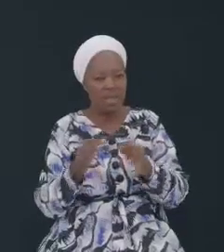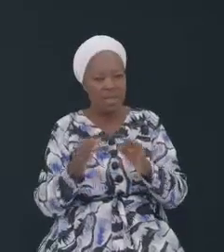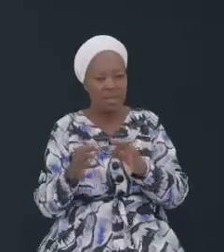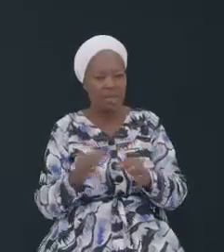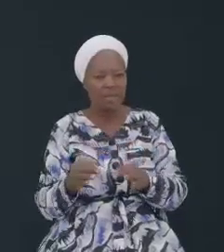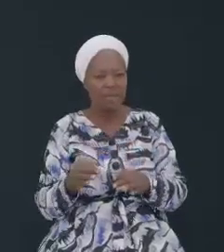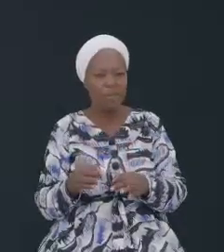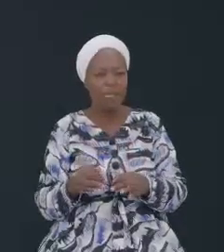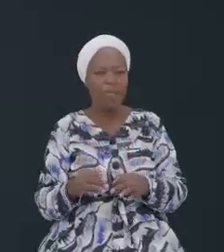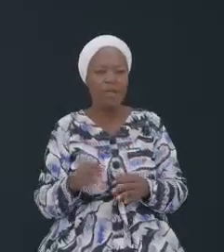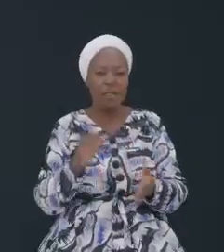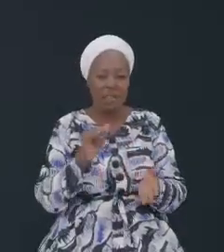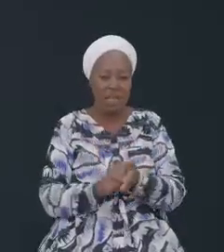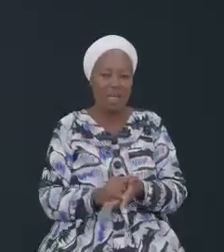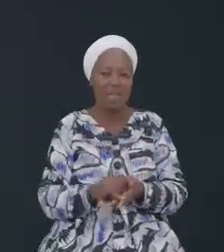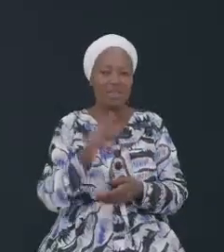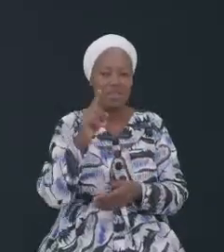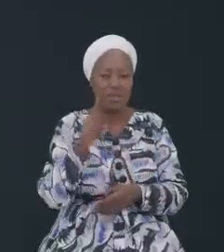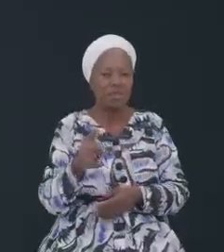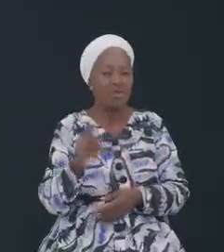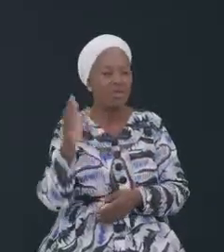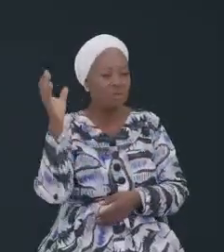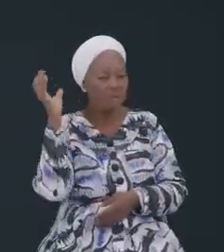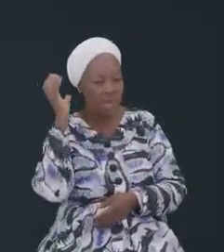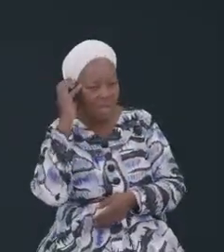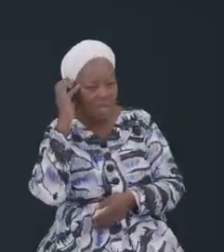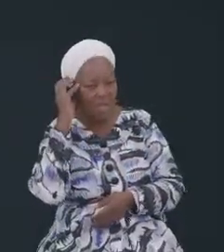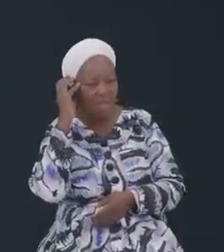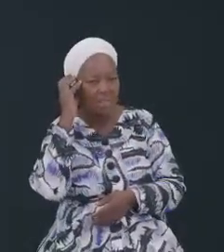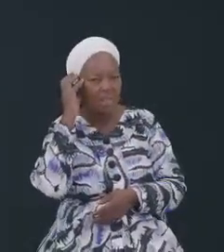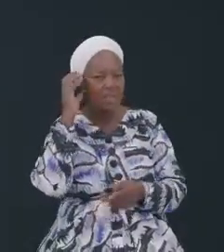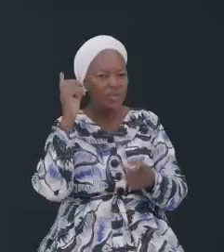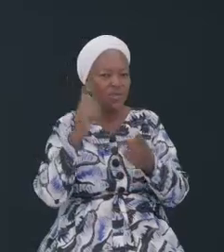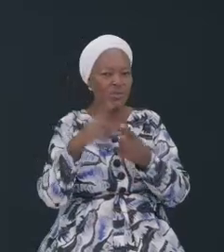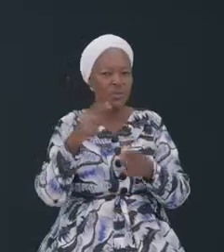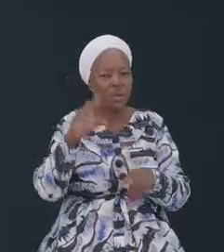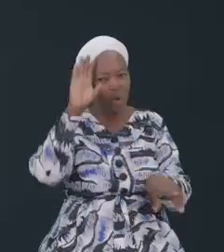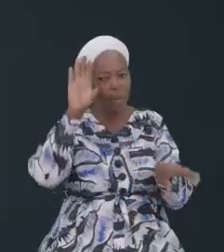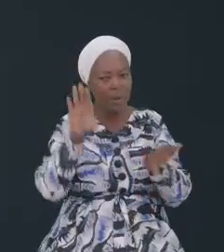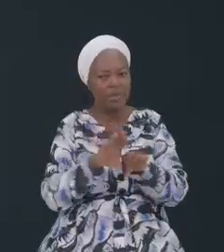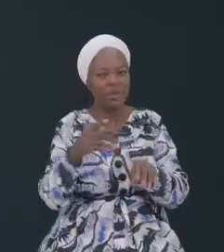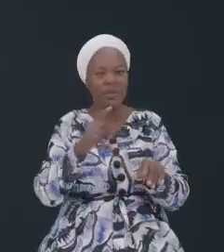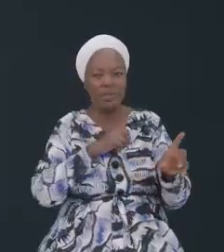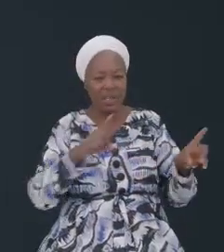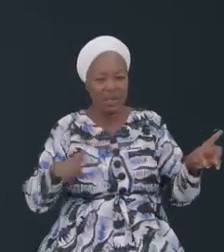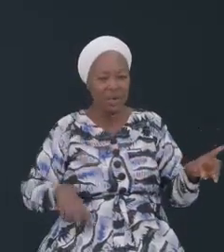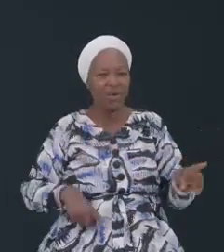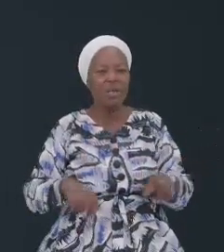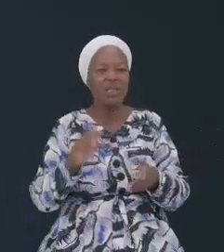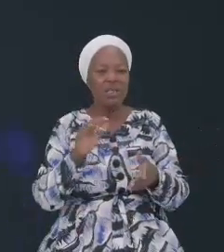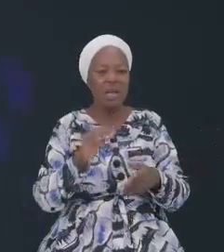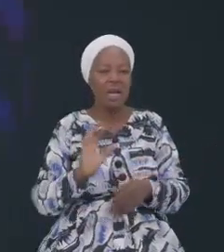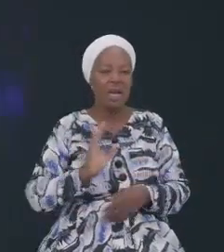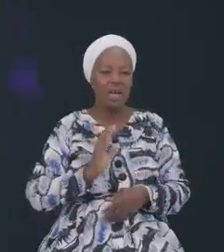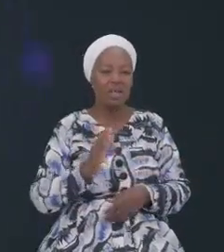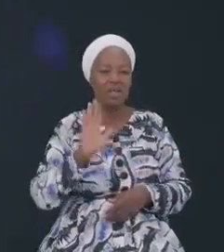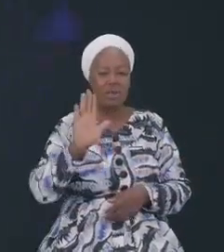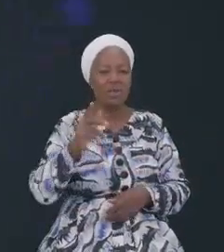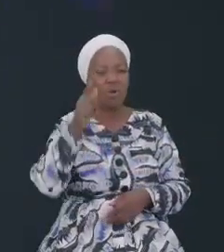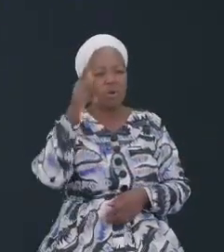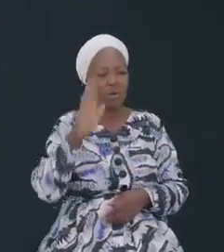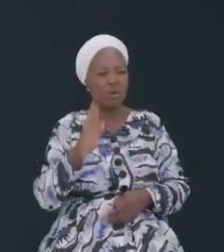that thou hearken unto the commandments of the Lord thy God, which